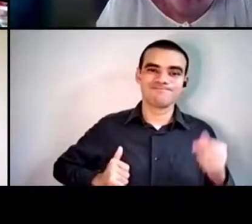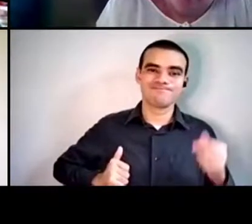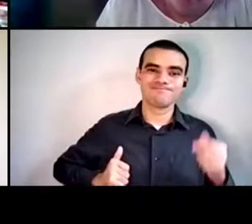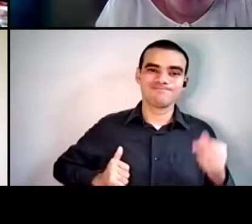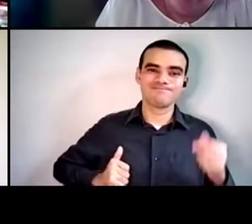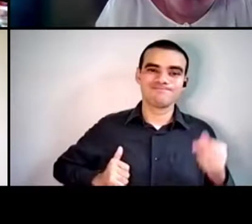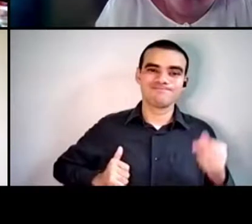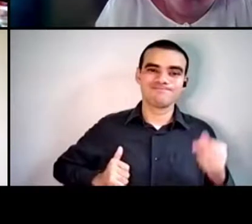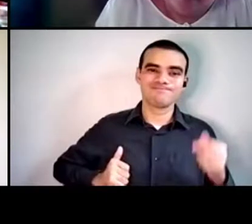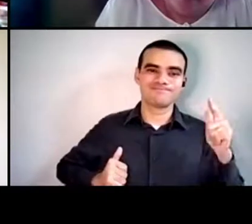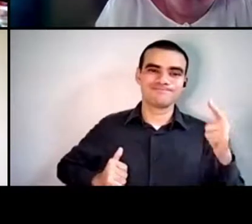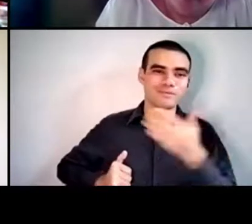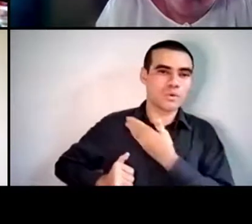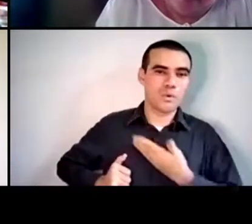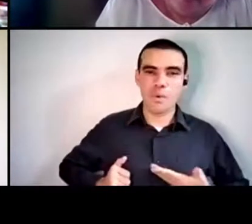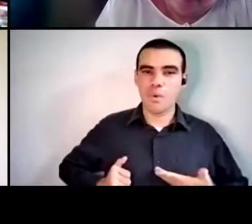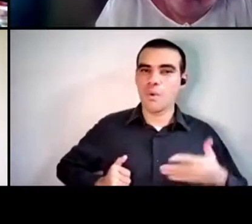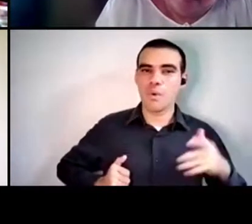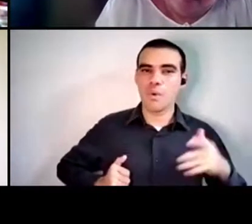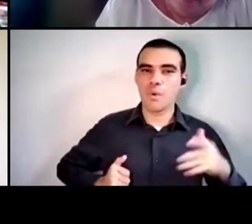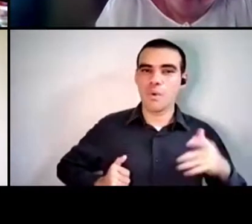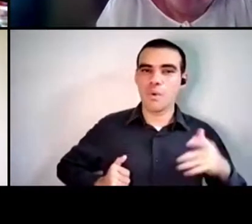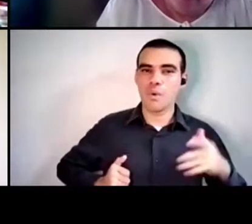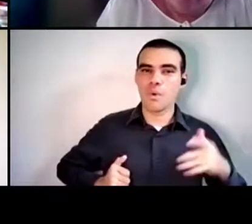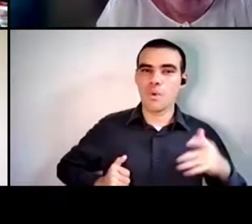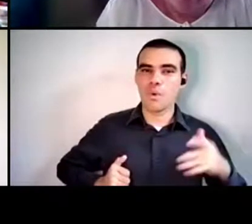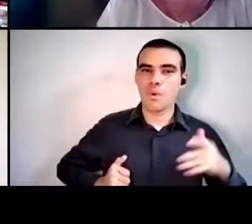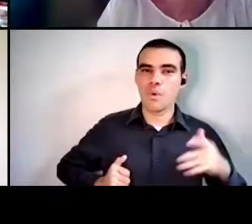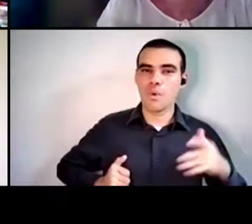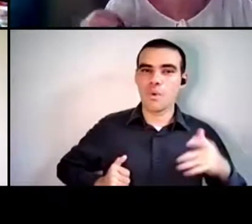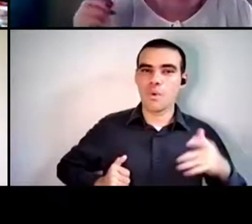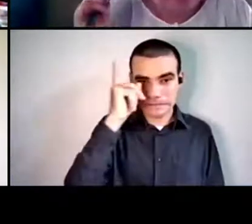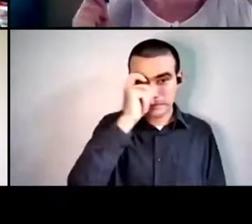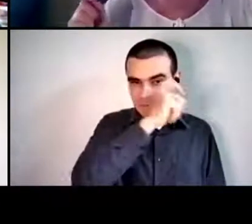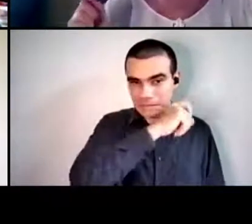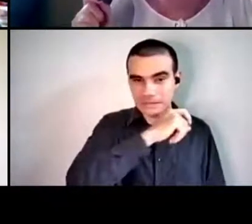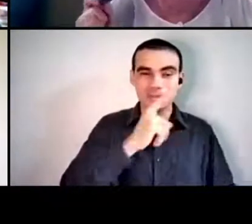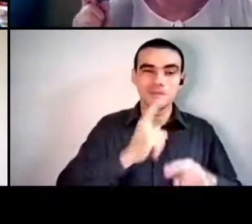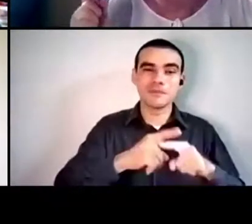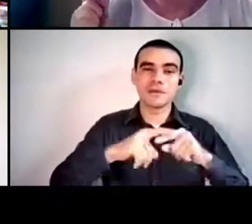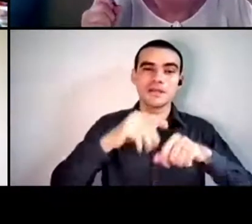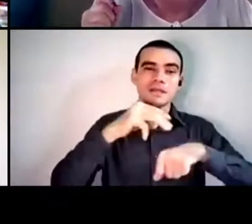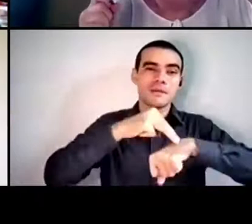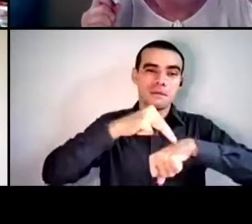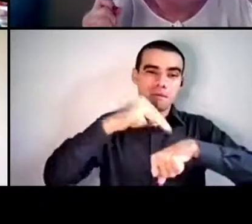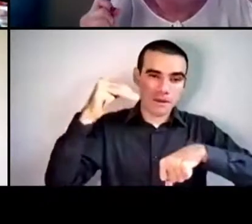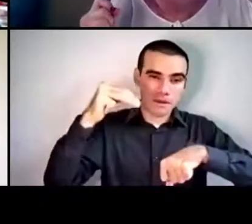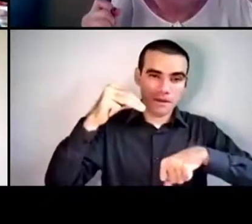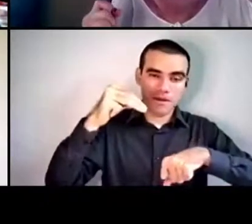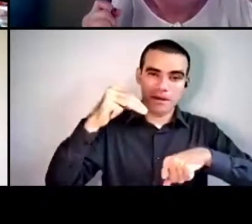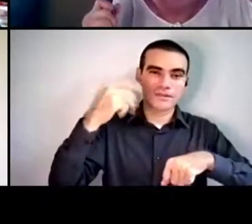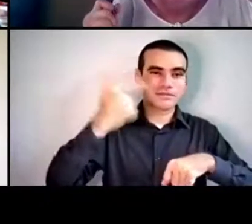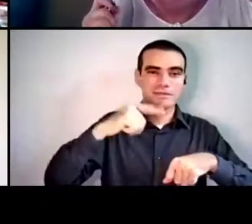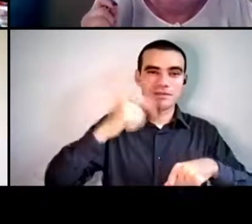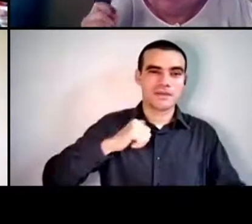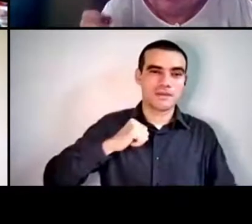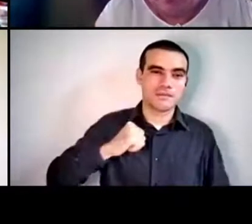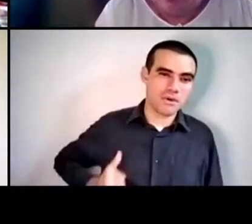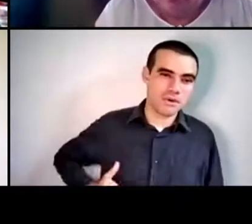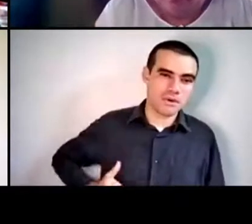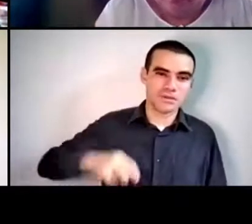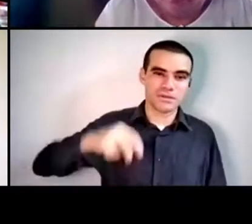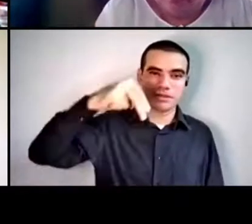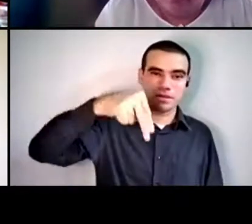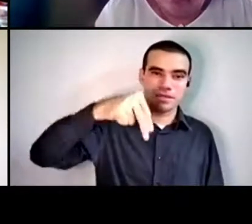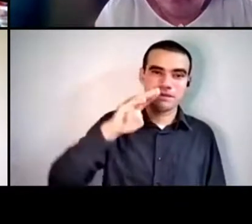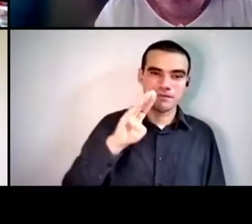not have scholarships or grants, which in post-graduation is very difficult, because the professional master is not entitled